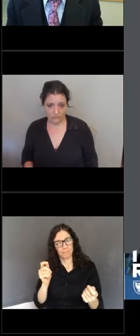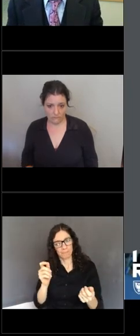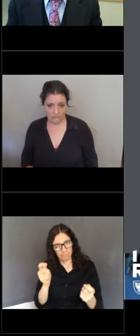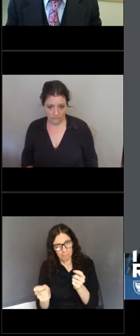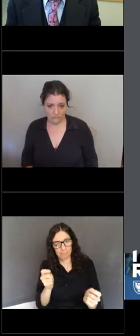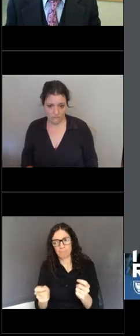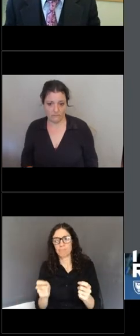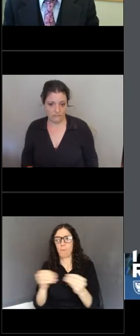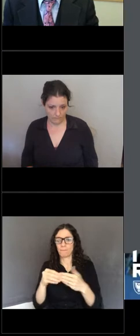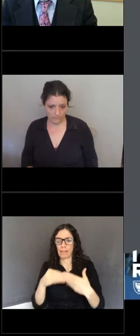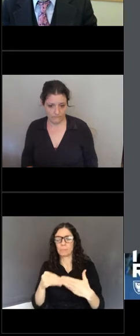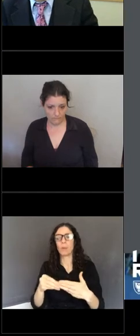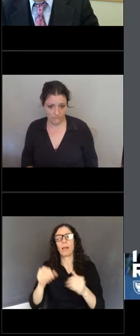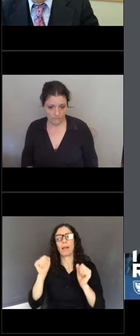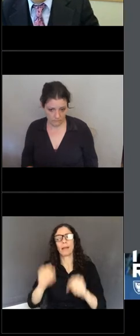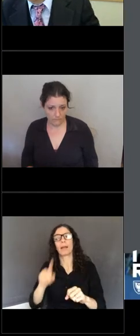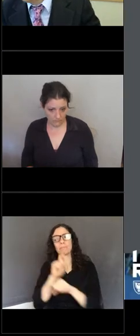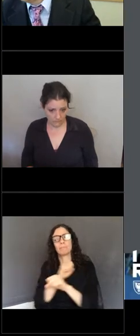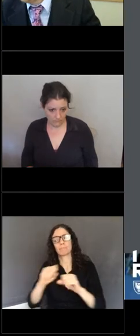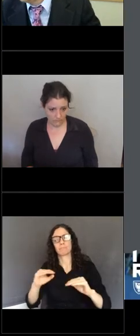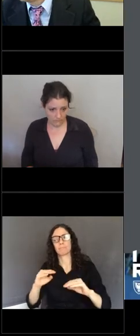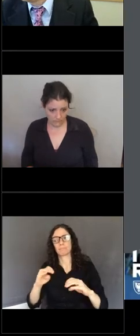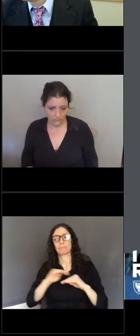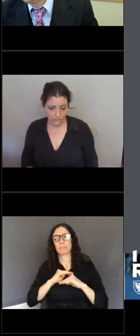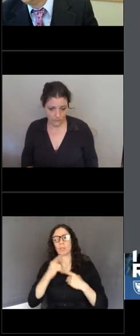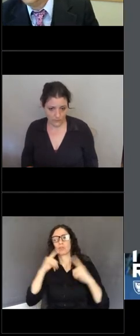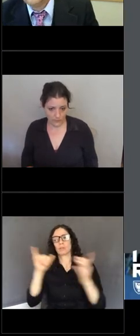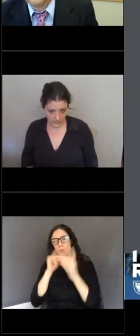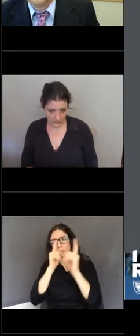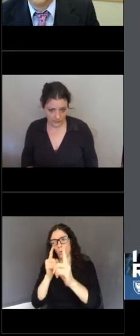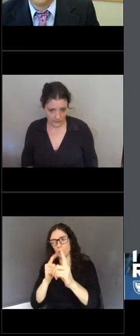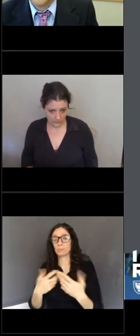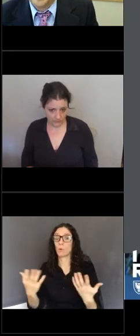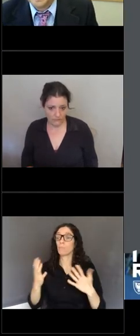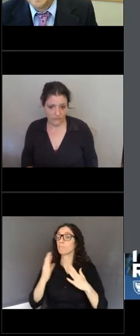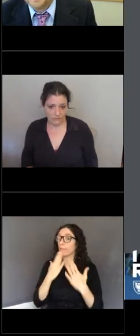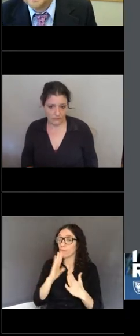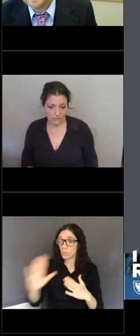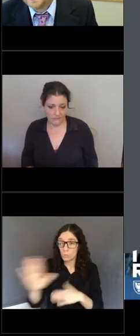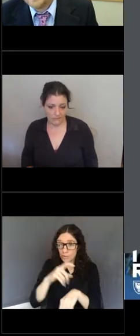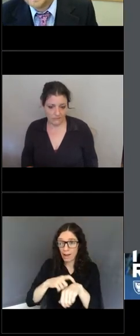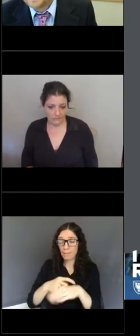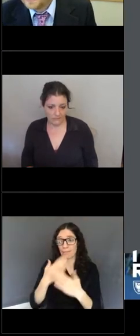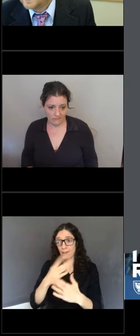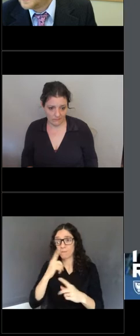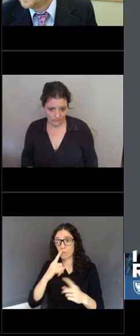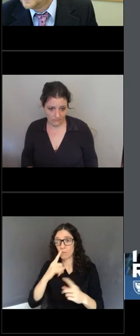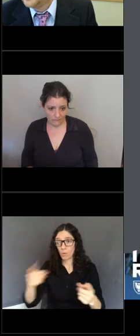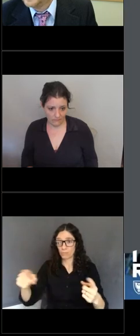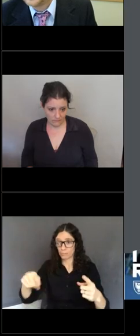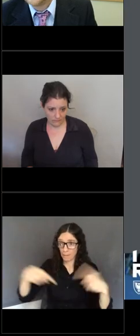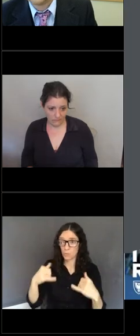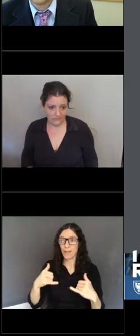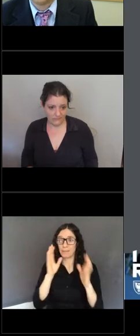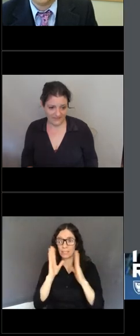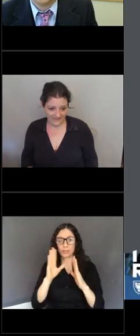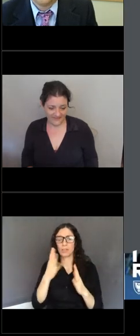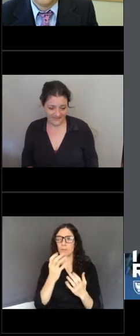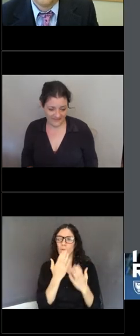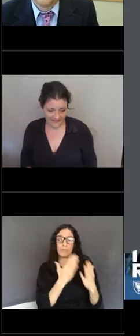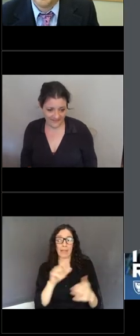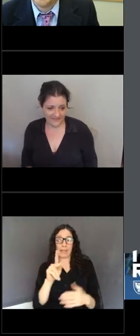So on my end, I'd like to thank you guys for your time and paying attention. I'd like to give a special thank out to Karen Hunter from